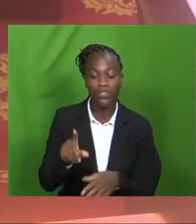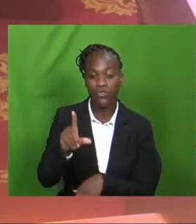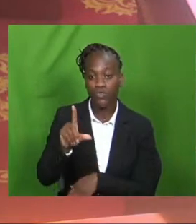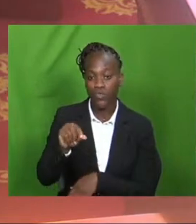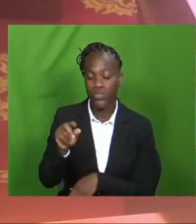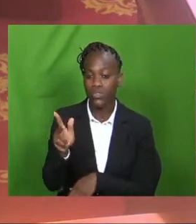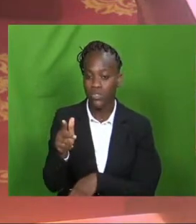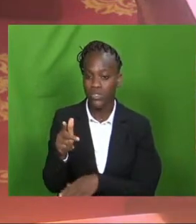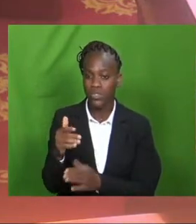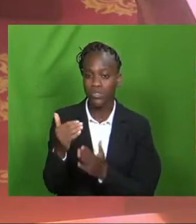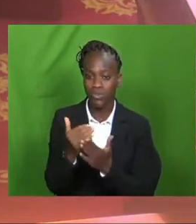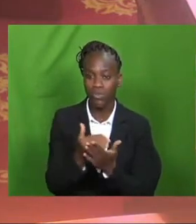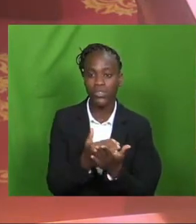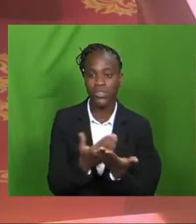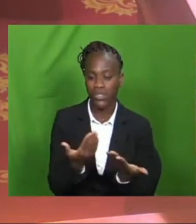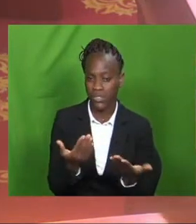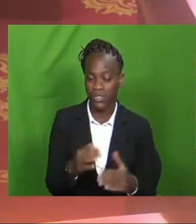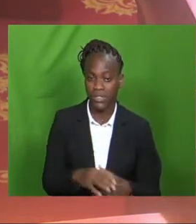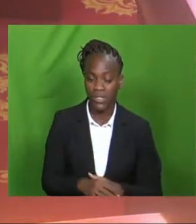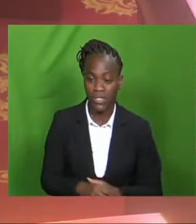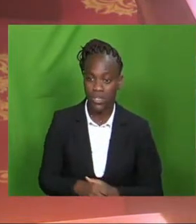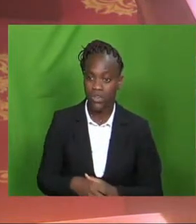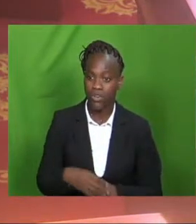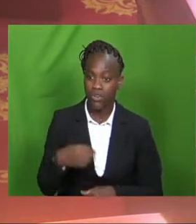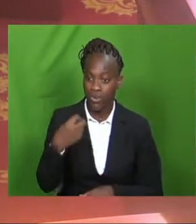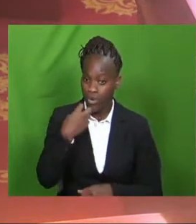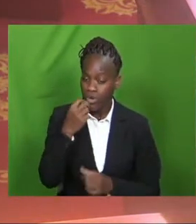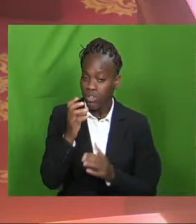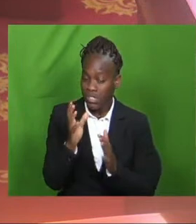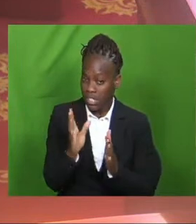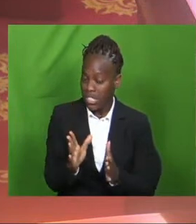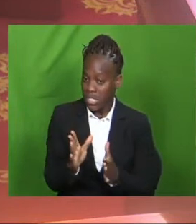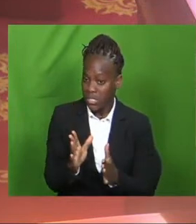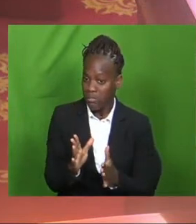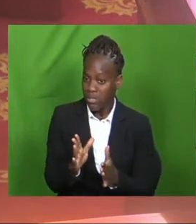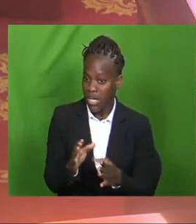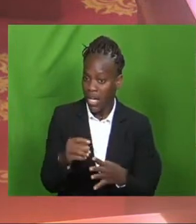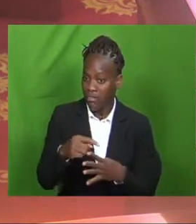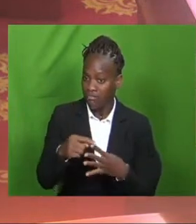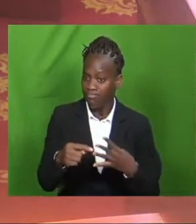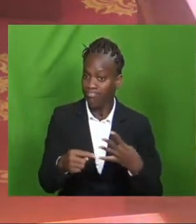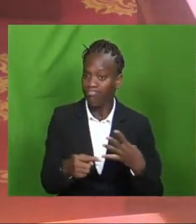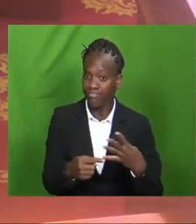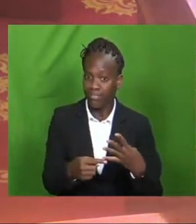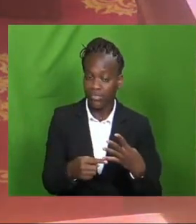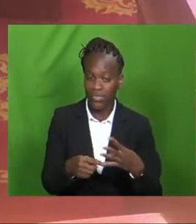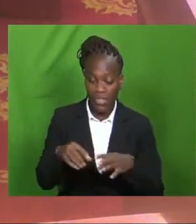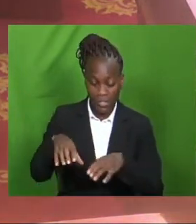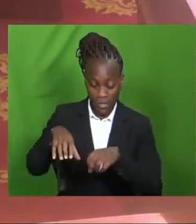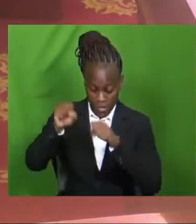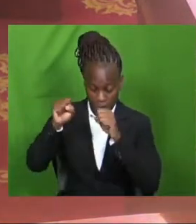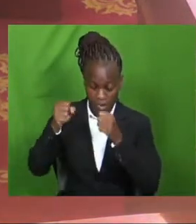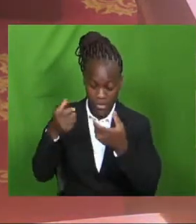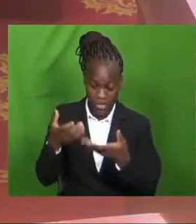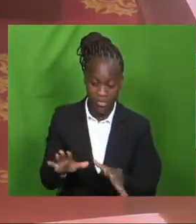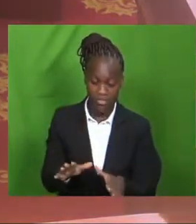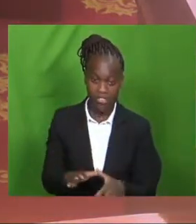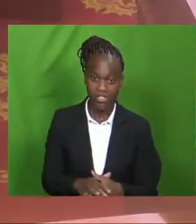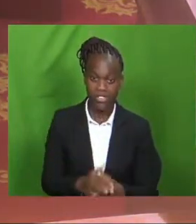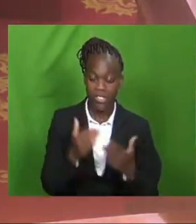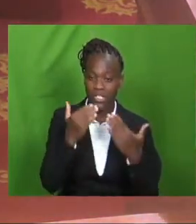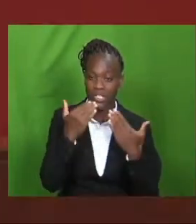budget. So, Mr. Speaker, those four roads are already captured. Thank you, Mr.